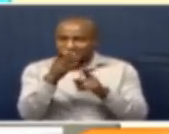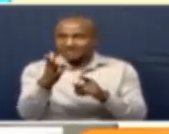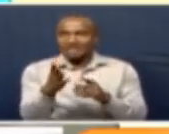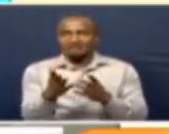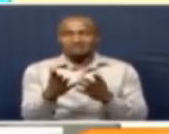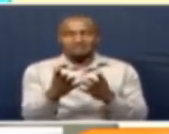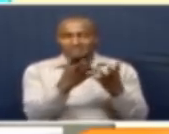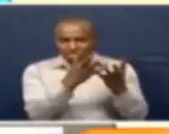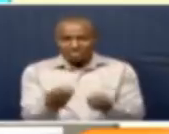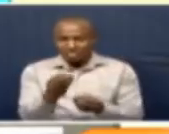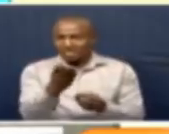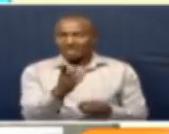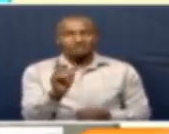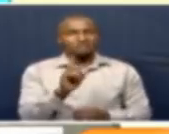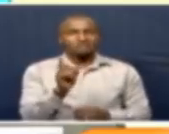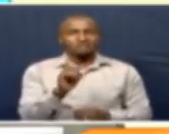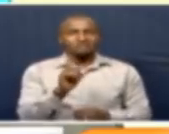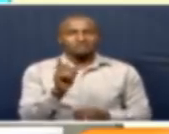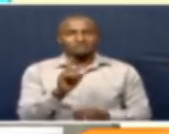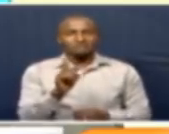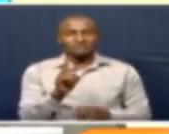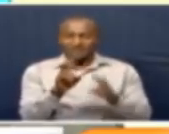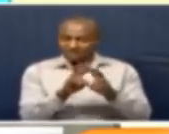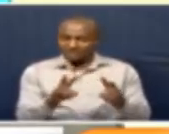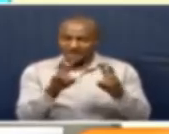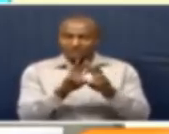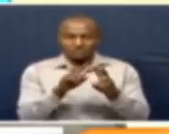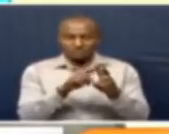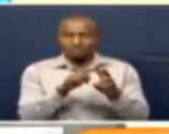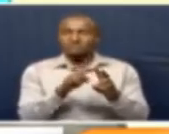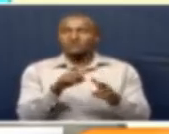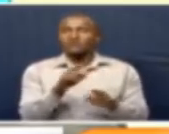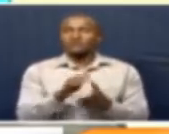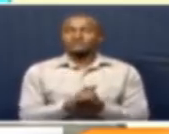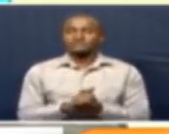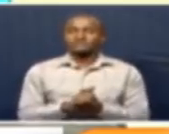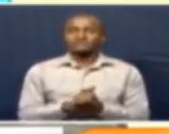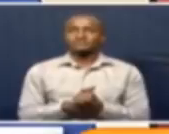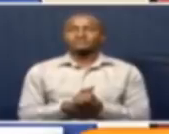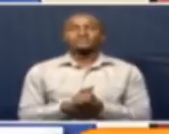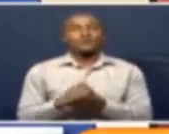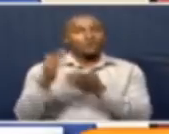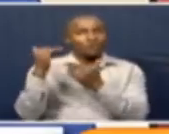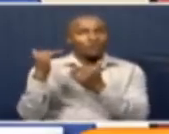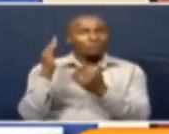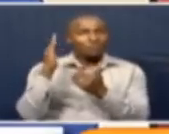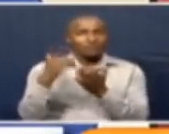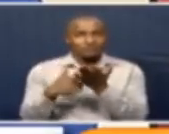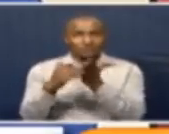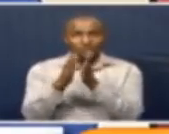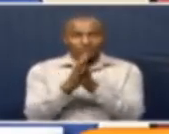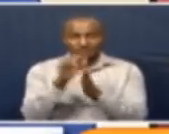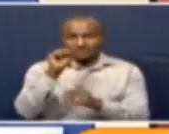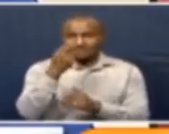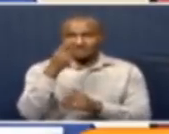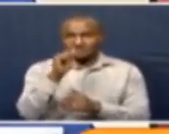exploitation. All these things are not consistent with our national values yeah. as a country. That is my plea to them. Okay, and we hope that you're going to be talking to Sheila and Olive